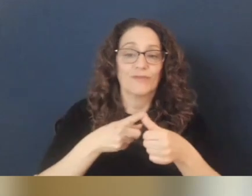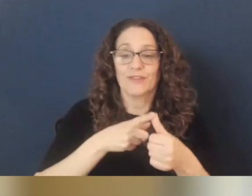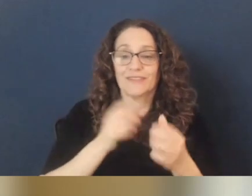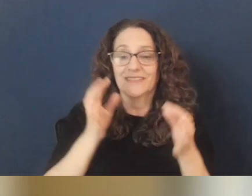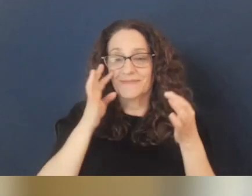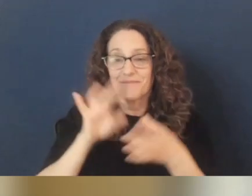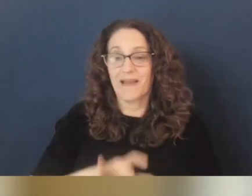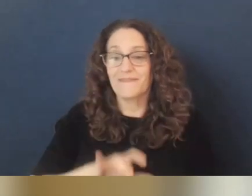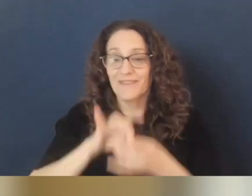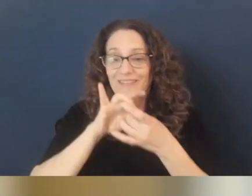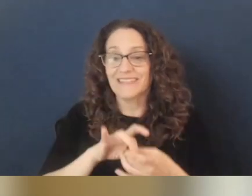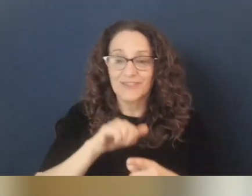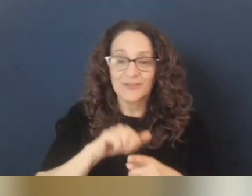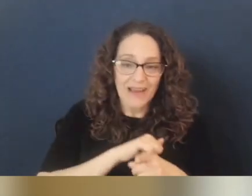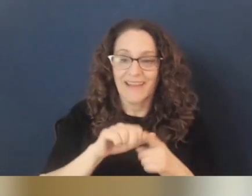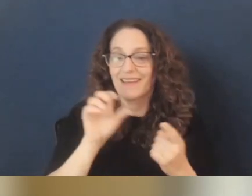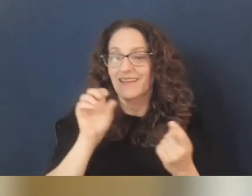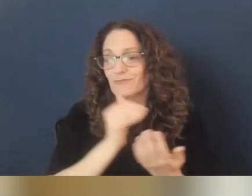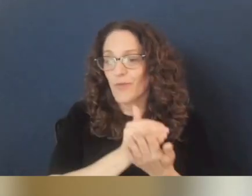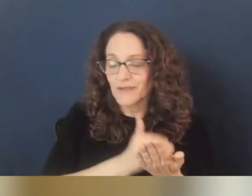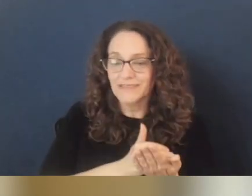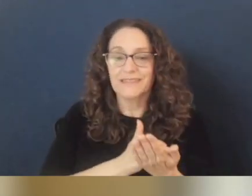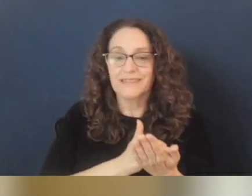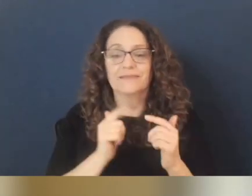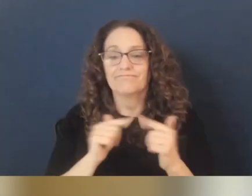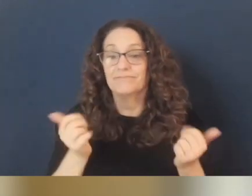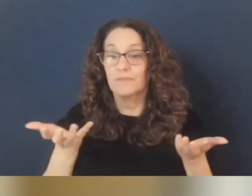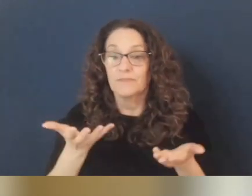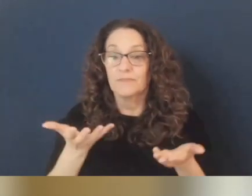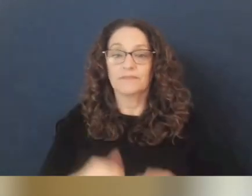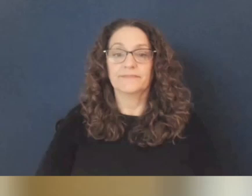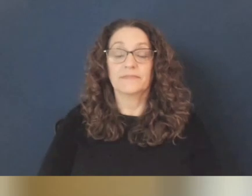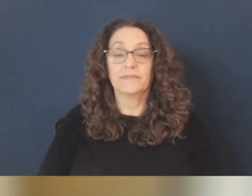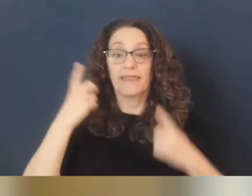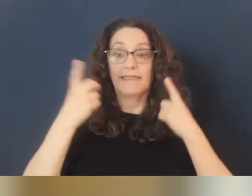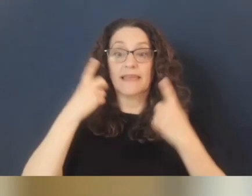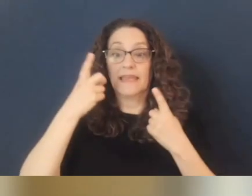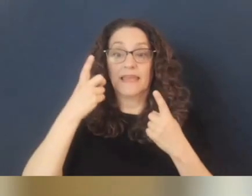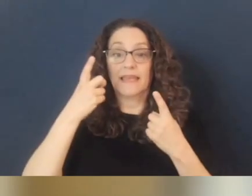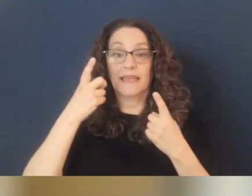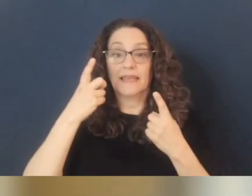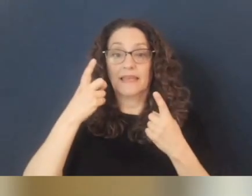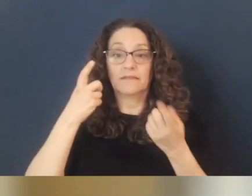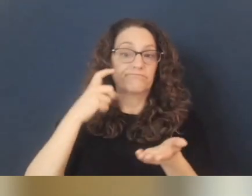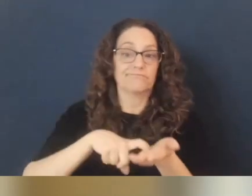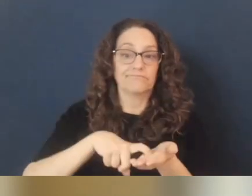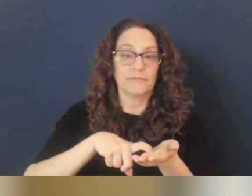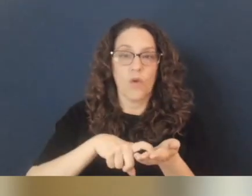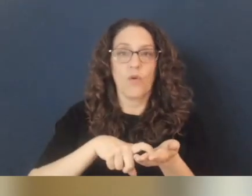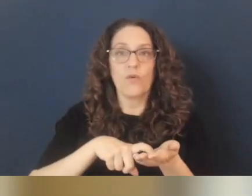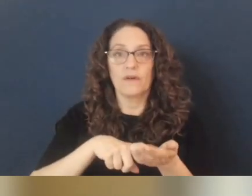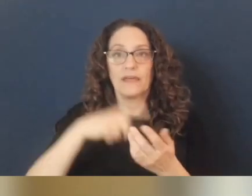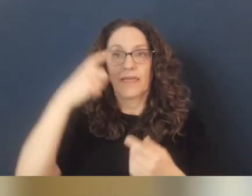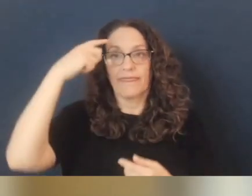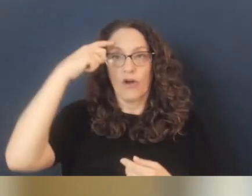courses. And that's to recognize that when thinking is happening.